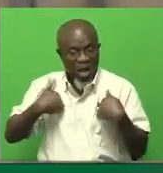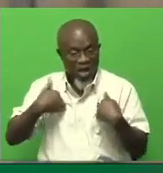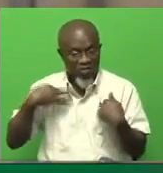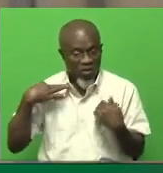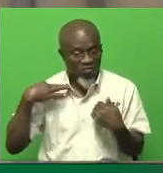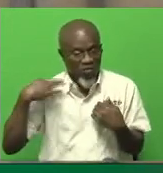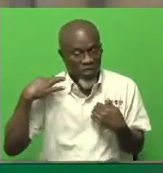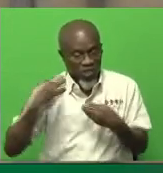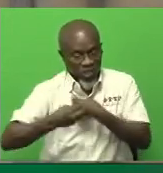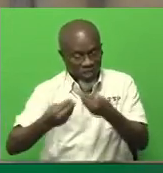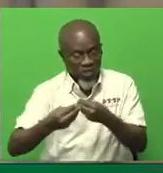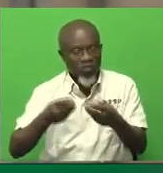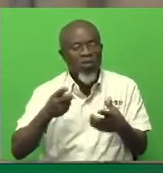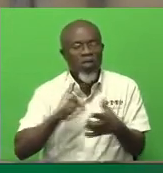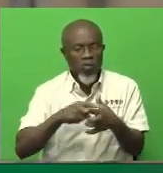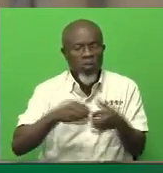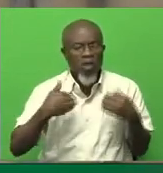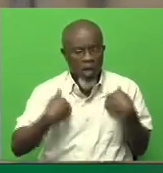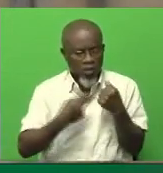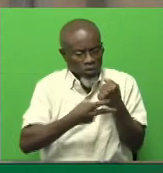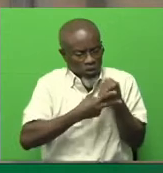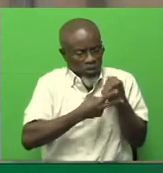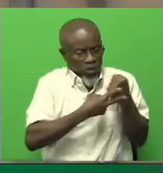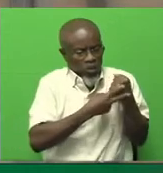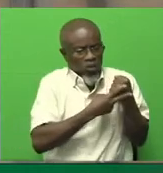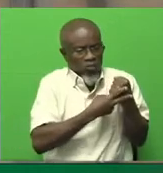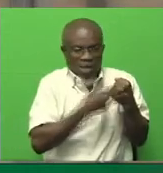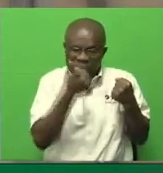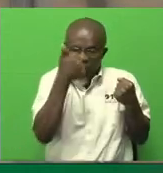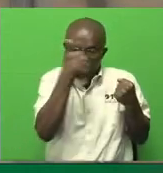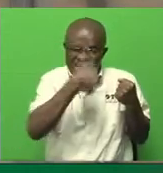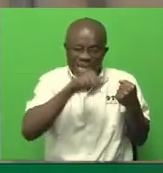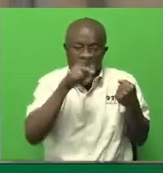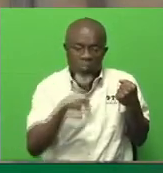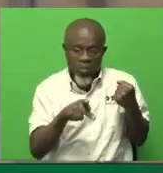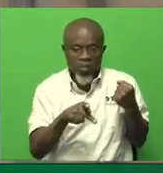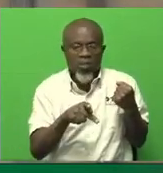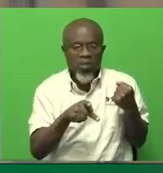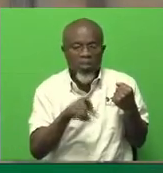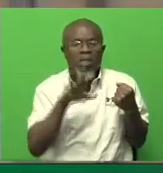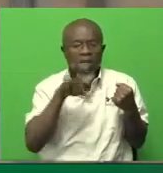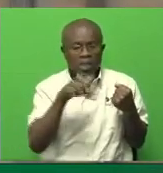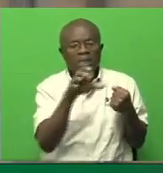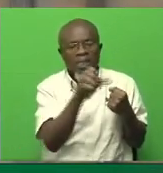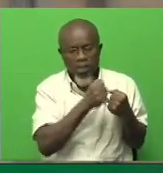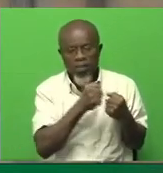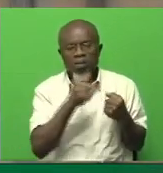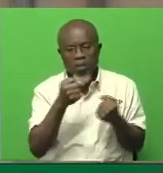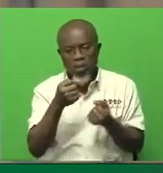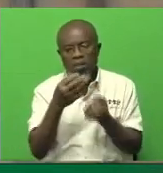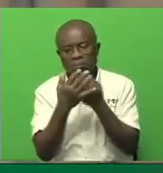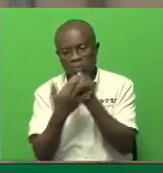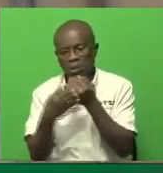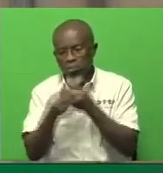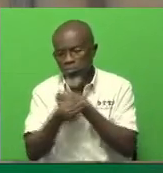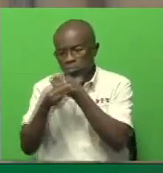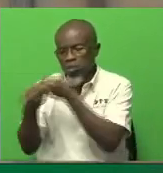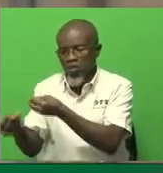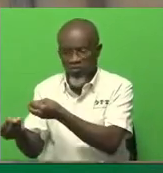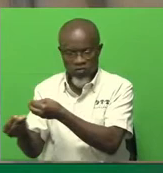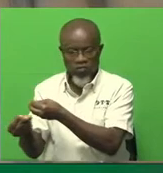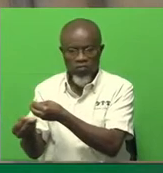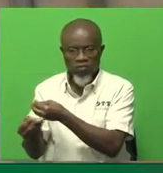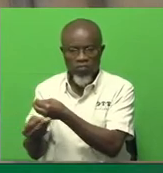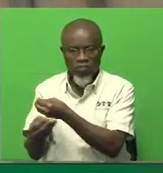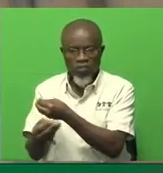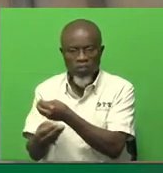thalassemia patient who receives the blood it could be demanded to a shot who receives the blood it could be the security God